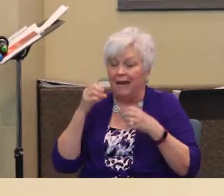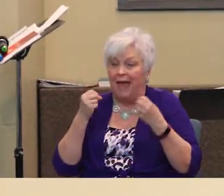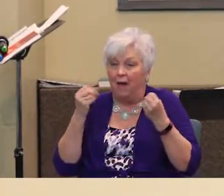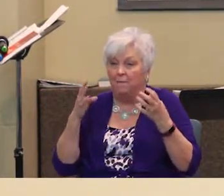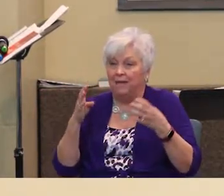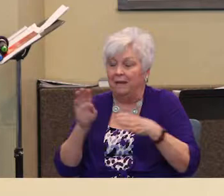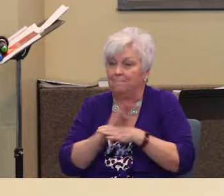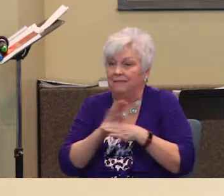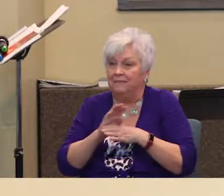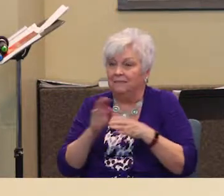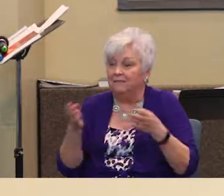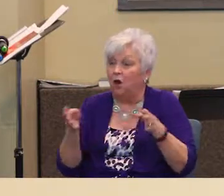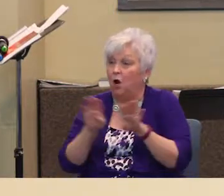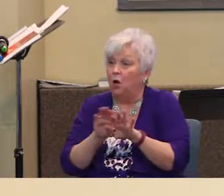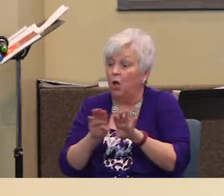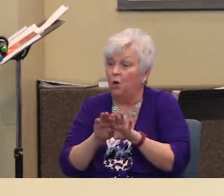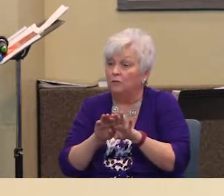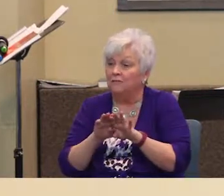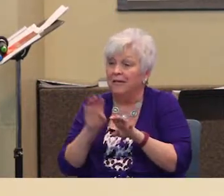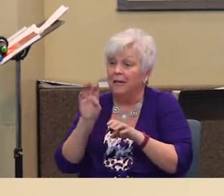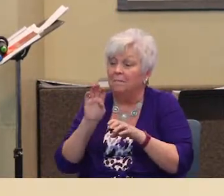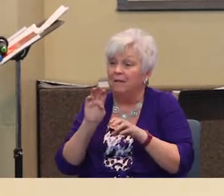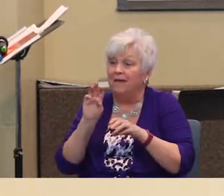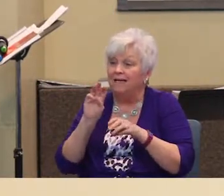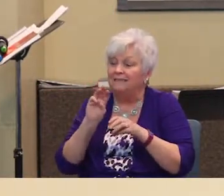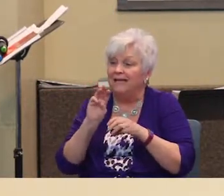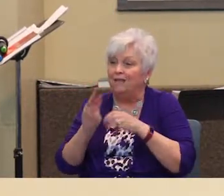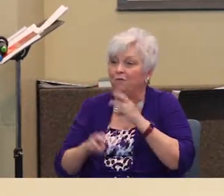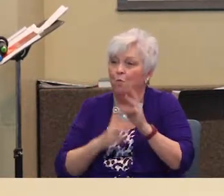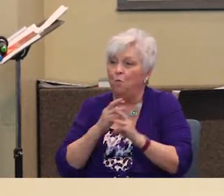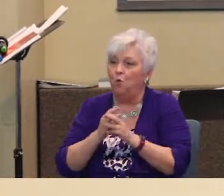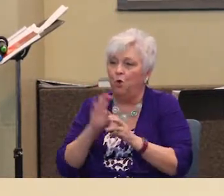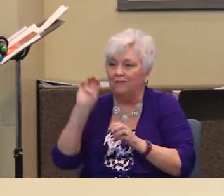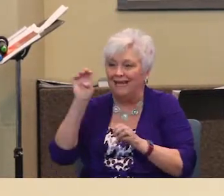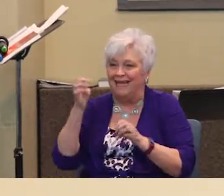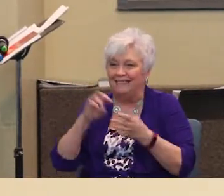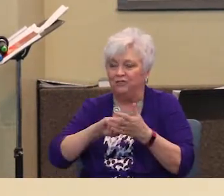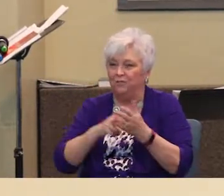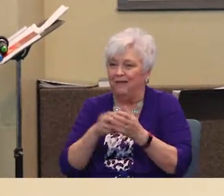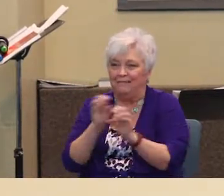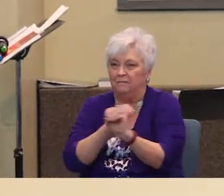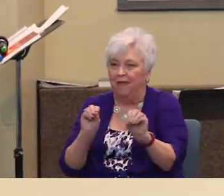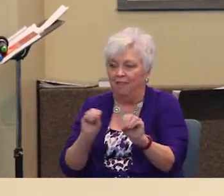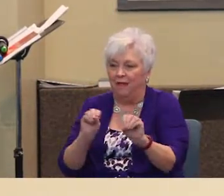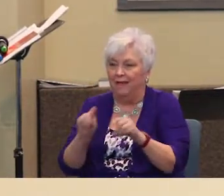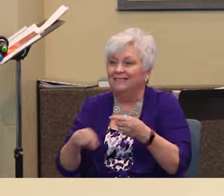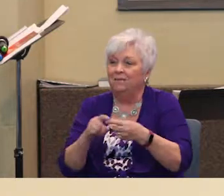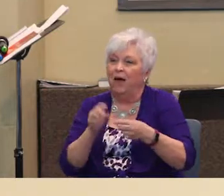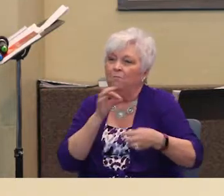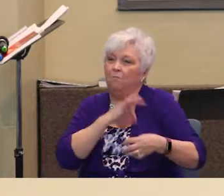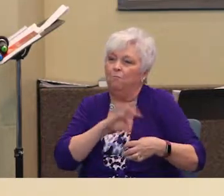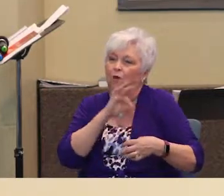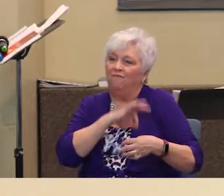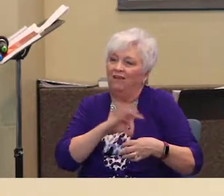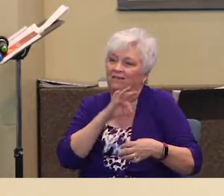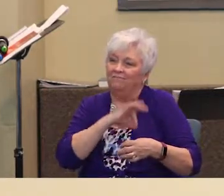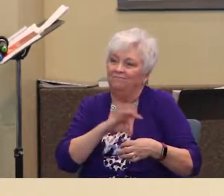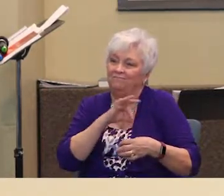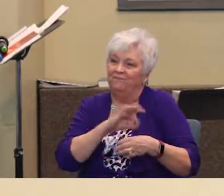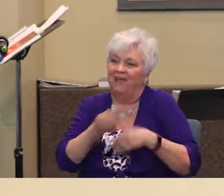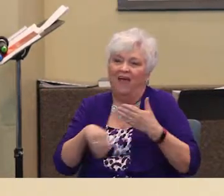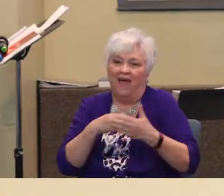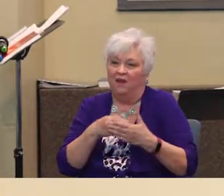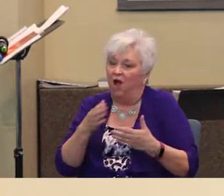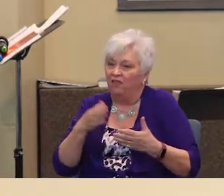the secular world, Easter means nothing. It's about profit and all the things that go hand